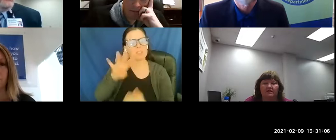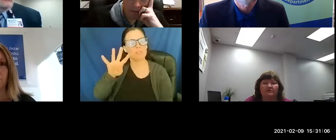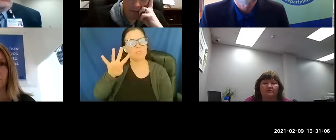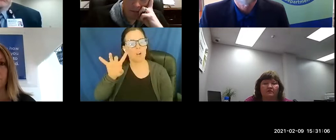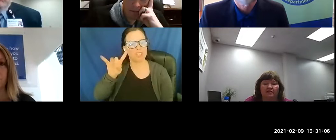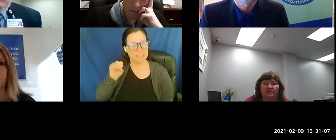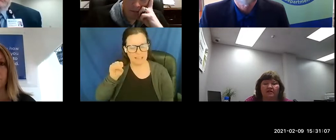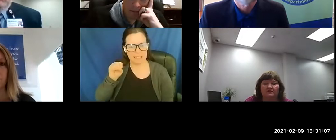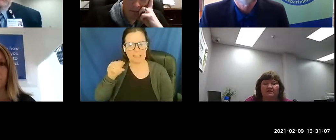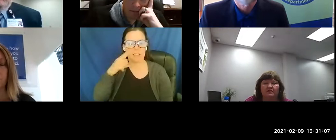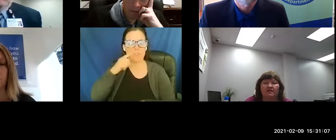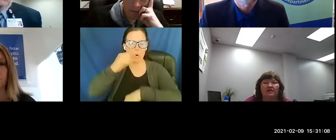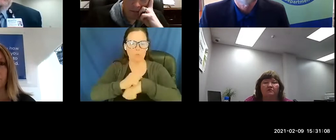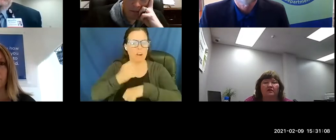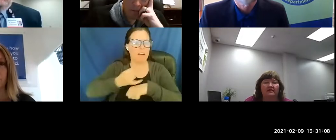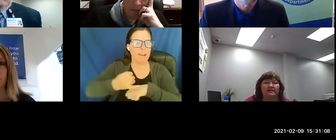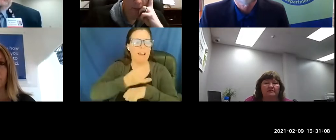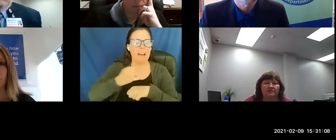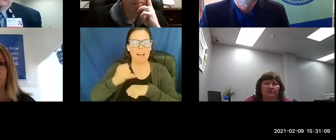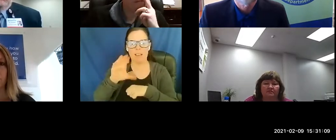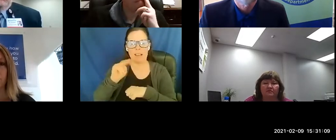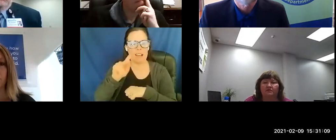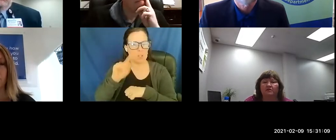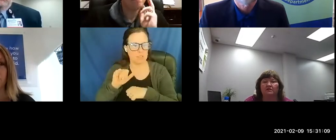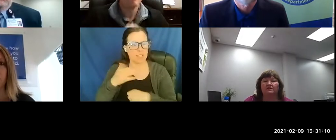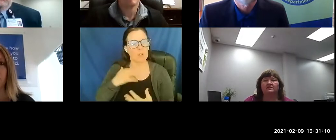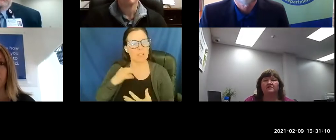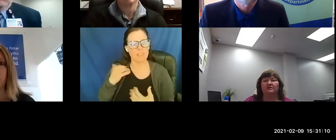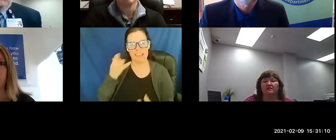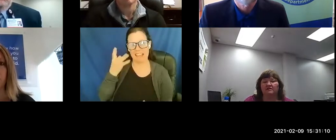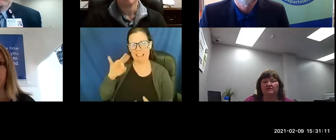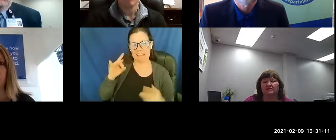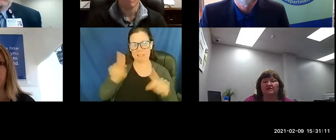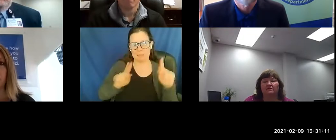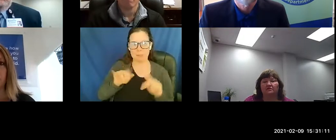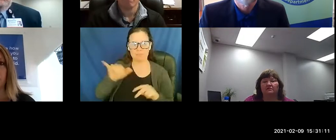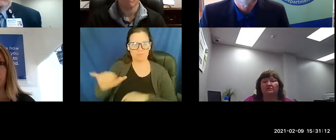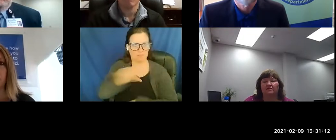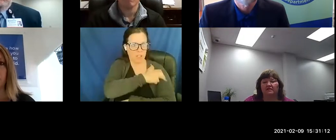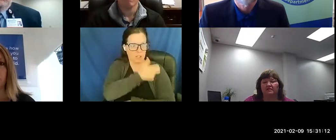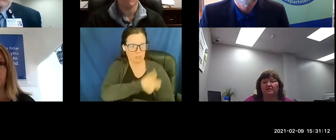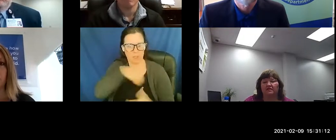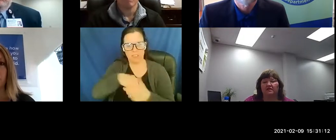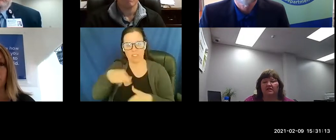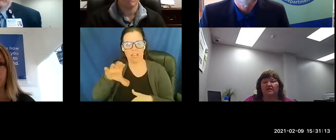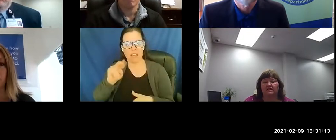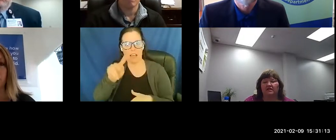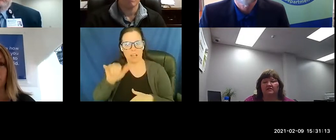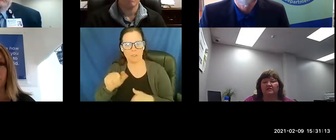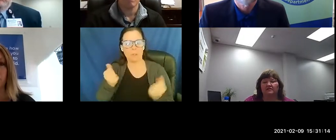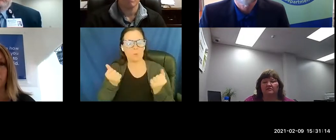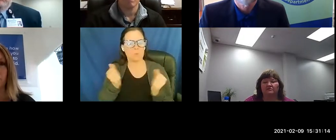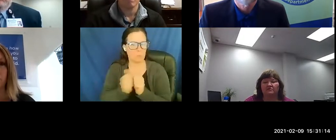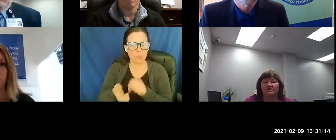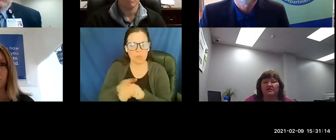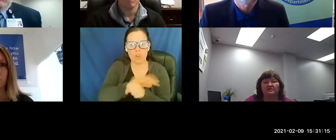12,480 for Rock Island County. We have 18 people currently hospitalized in the county with COVID-19, and the